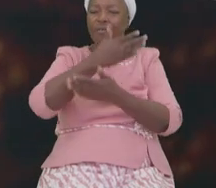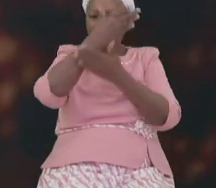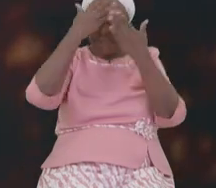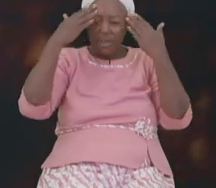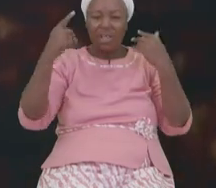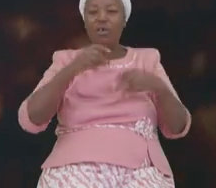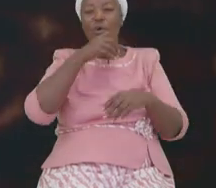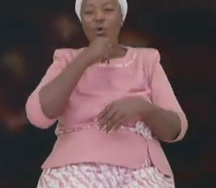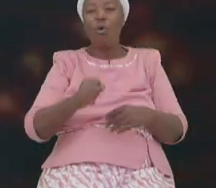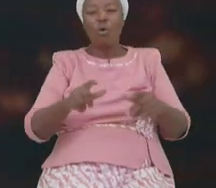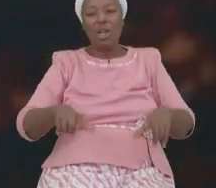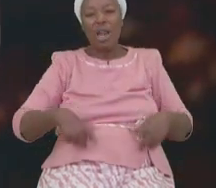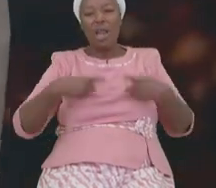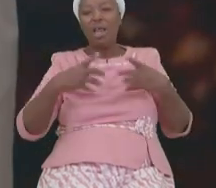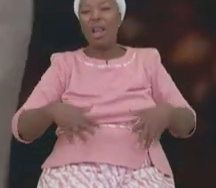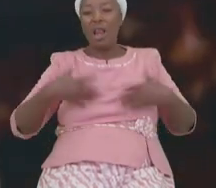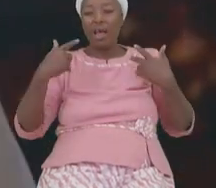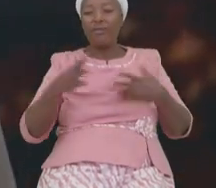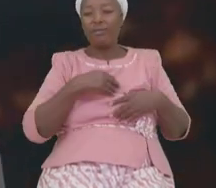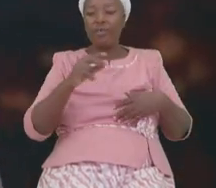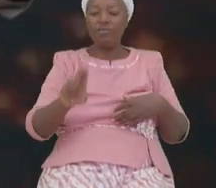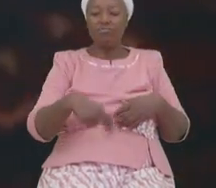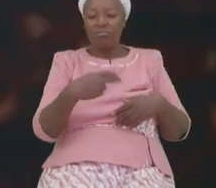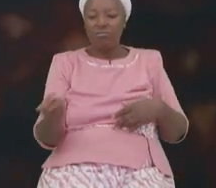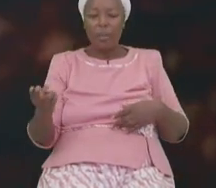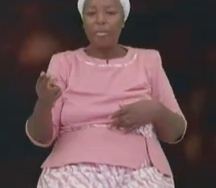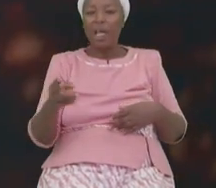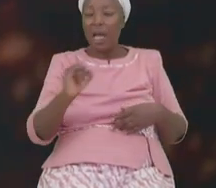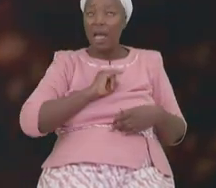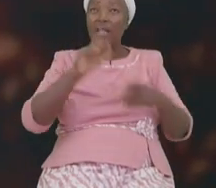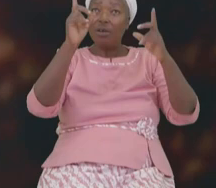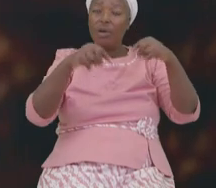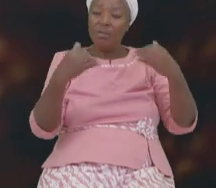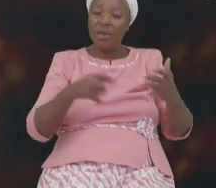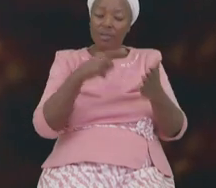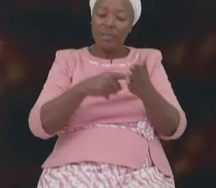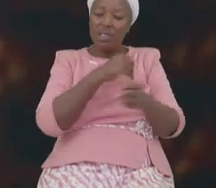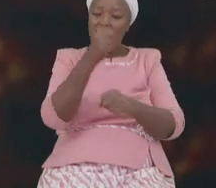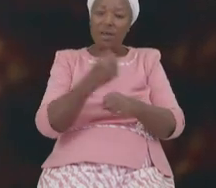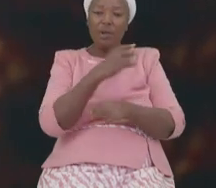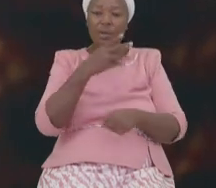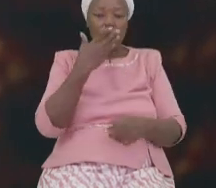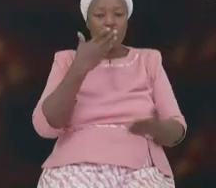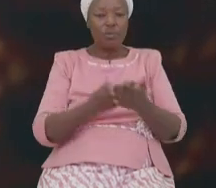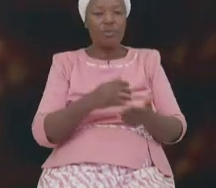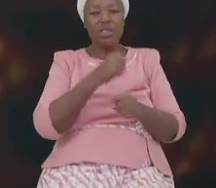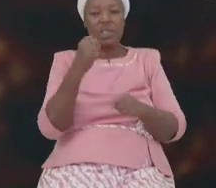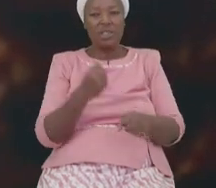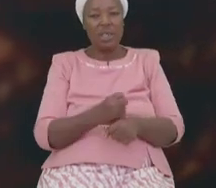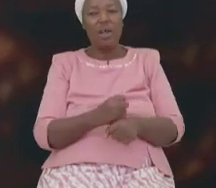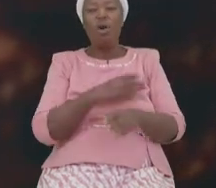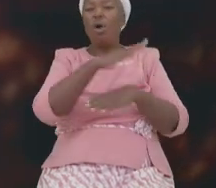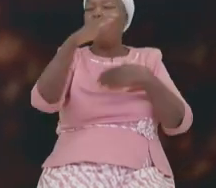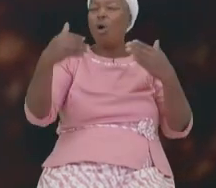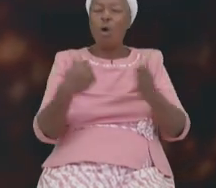old life of uselessness. I come now, this year will be a profitable year. All